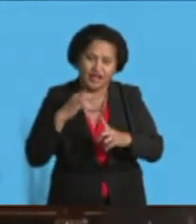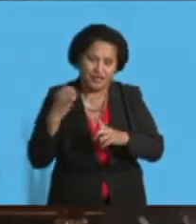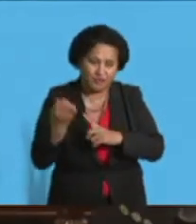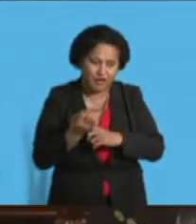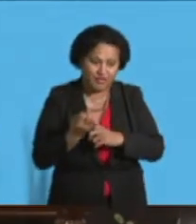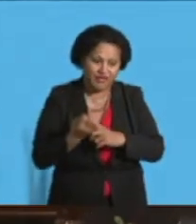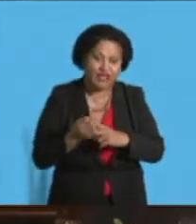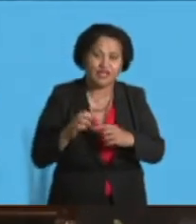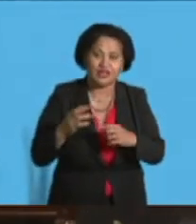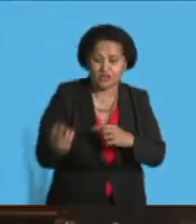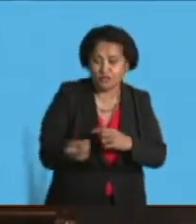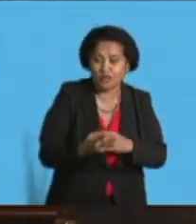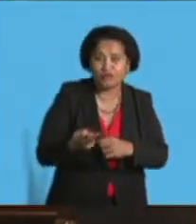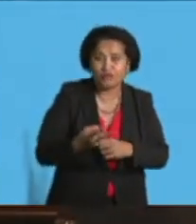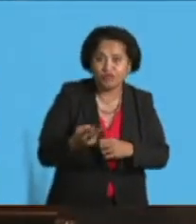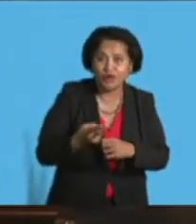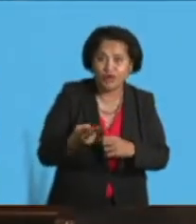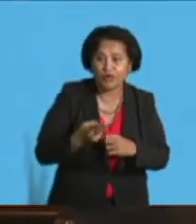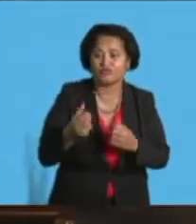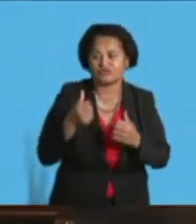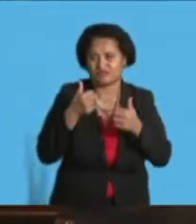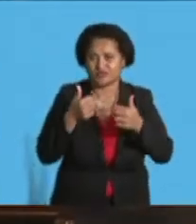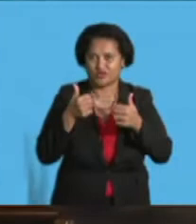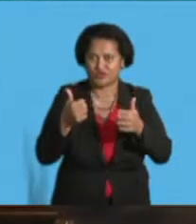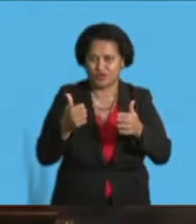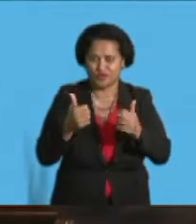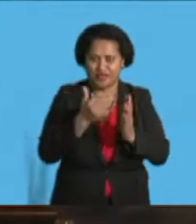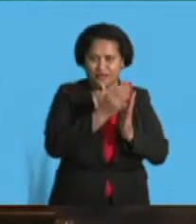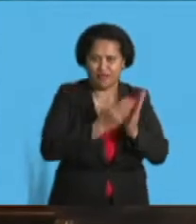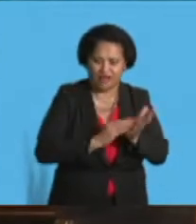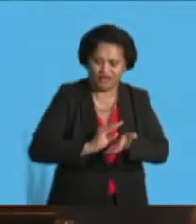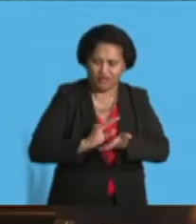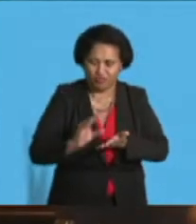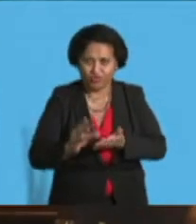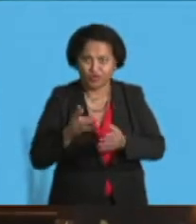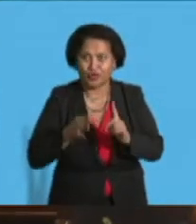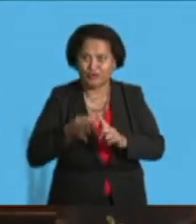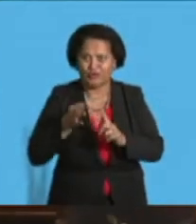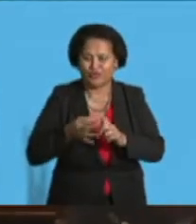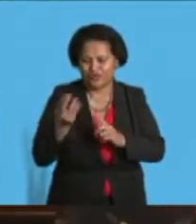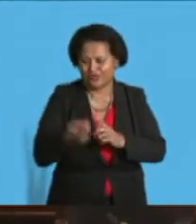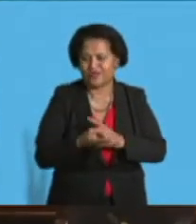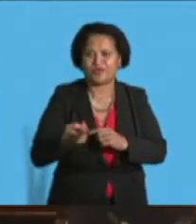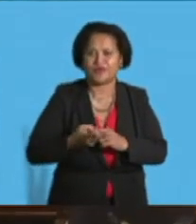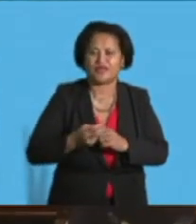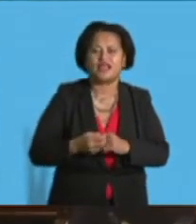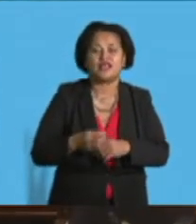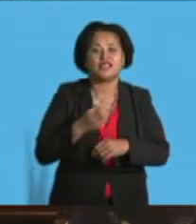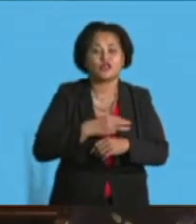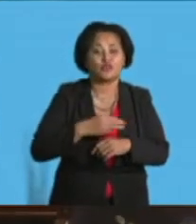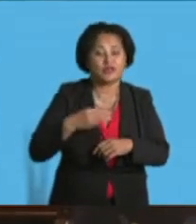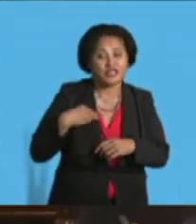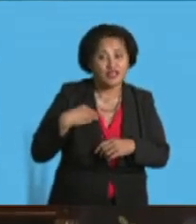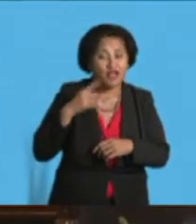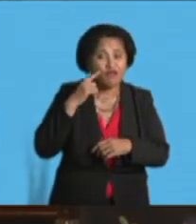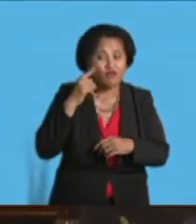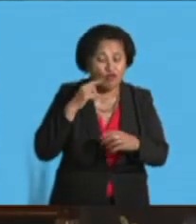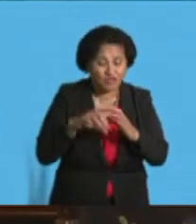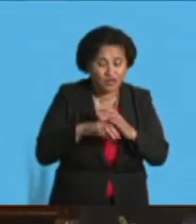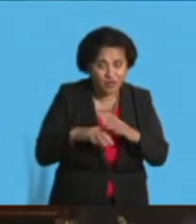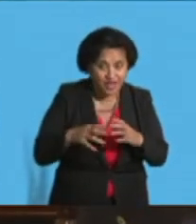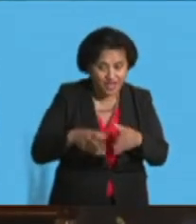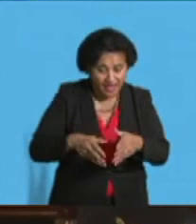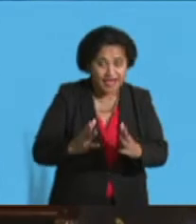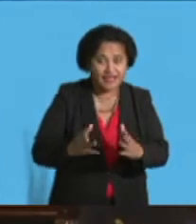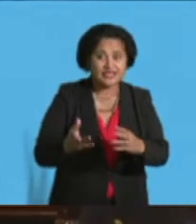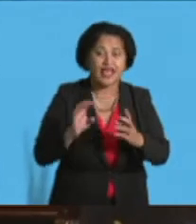of Waterways and Environment is timely and reflects good governance. The Ministry of Waterways and Environment is first for the region and